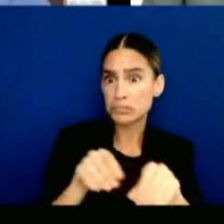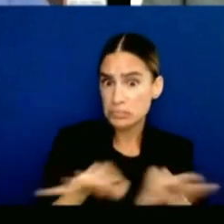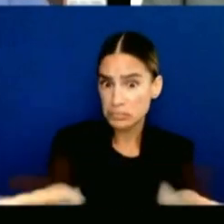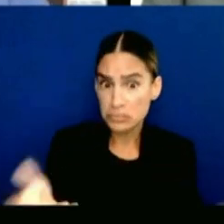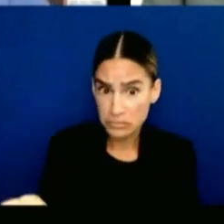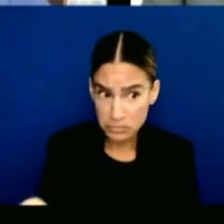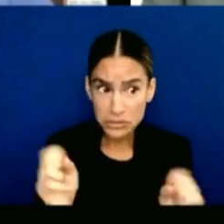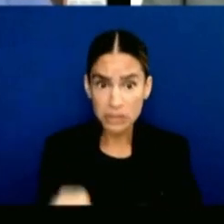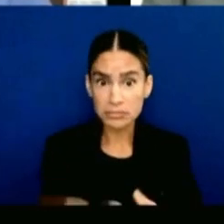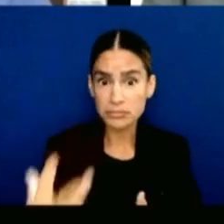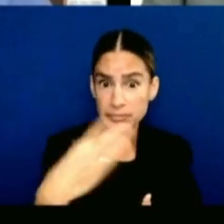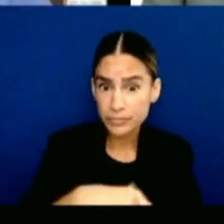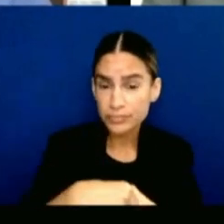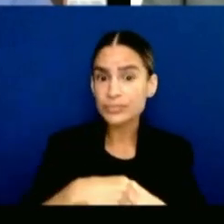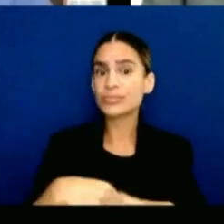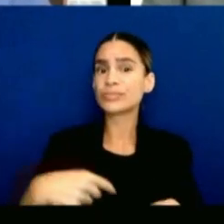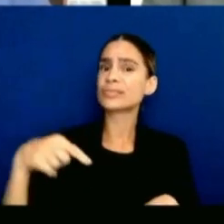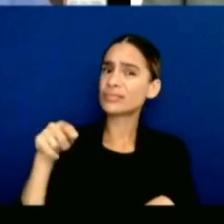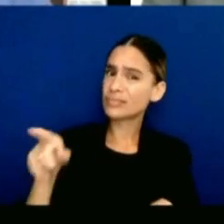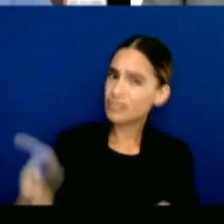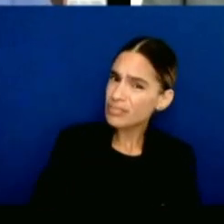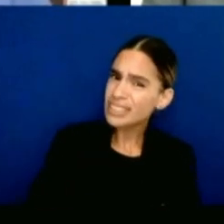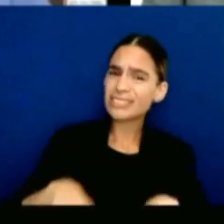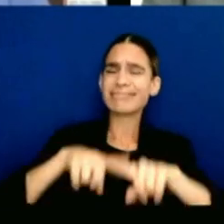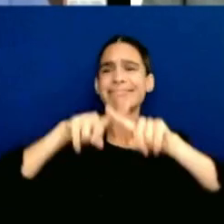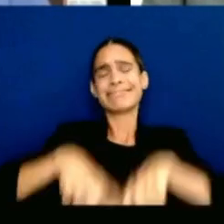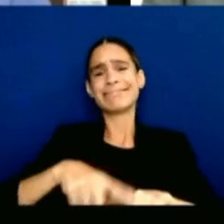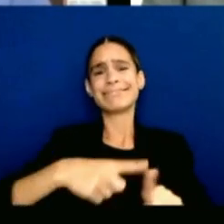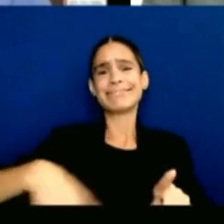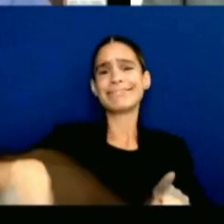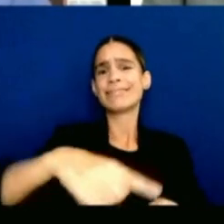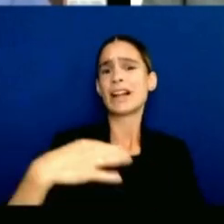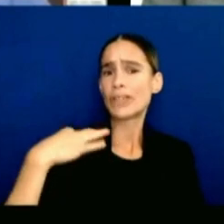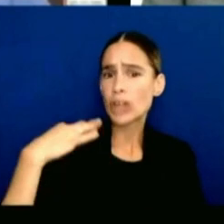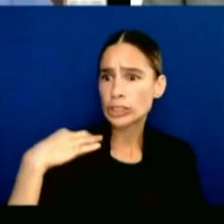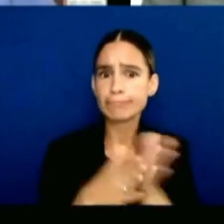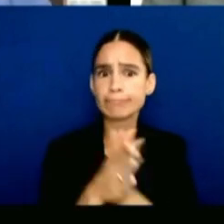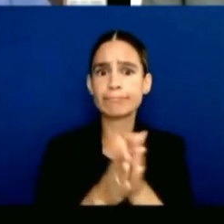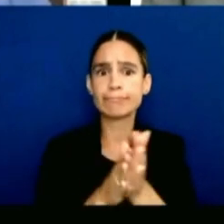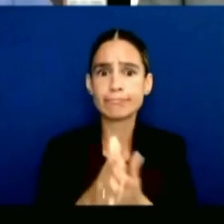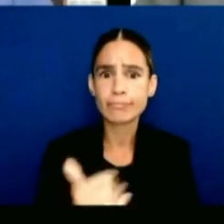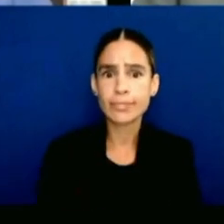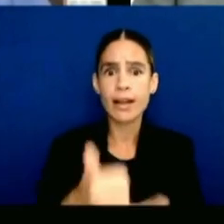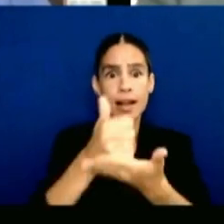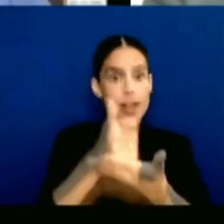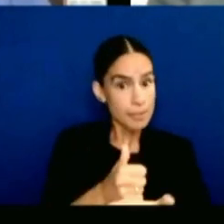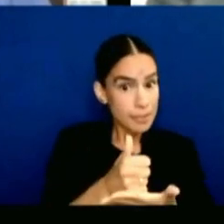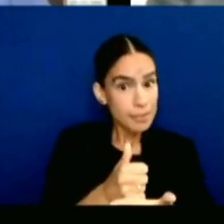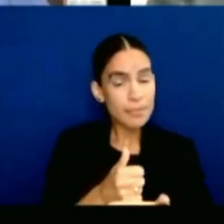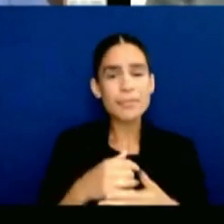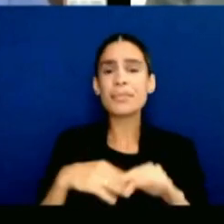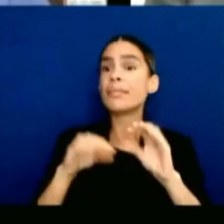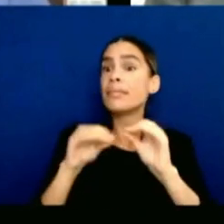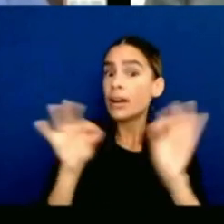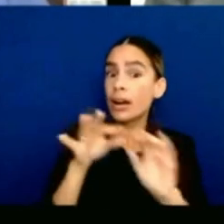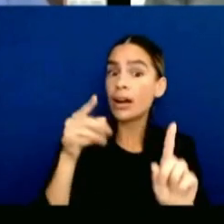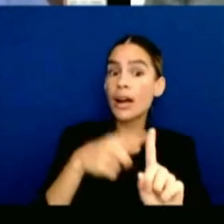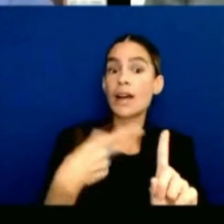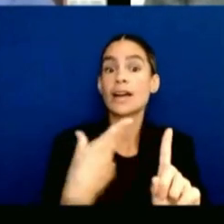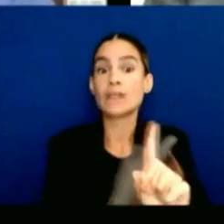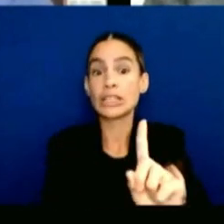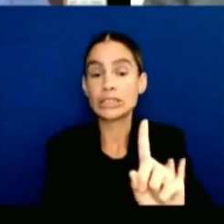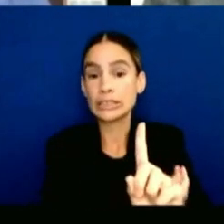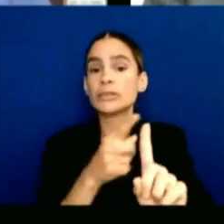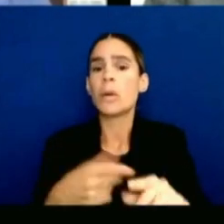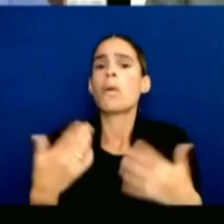and help us figure this out. Let's be clear, these vaccines have already gone through phase one and phase two trials. So we know that they've